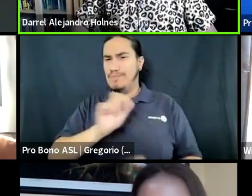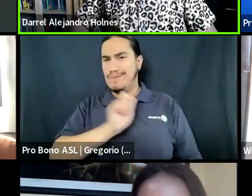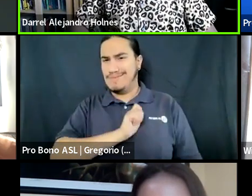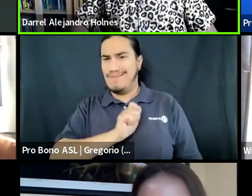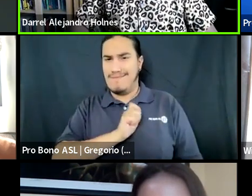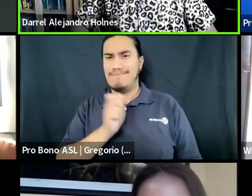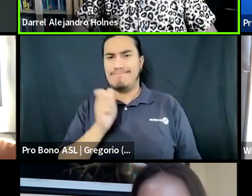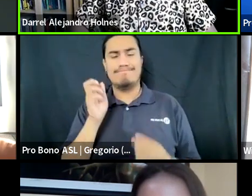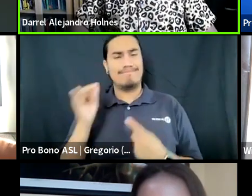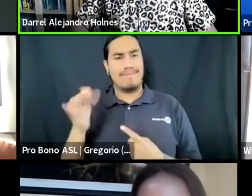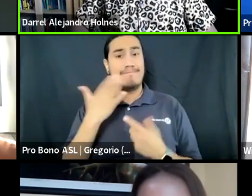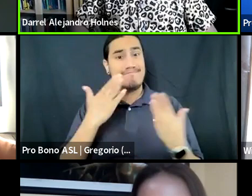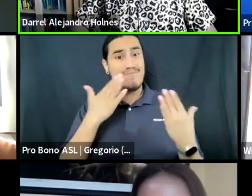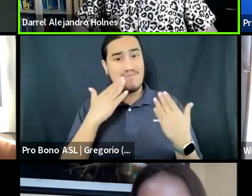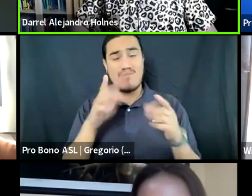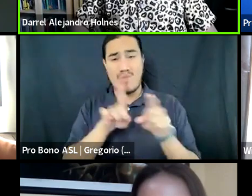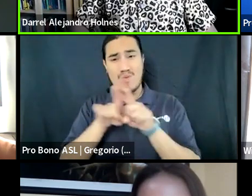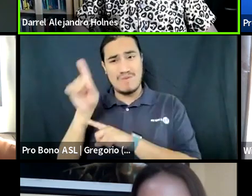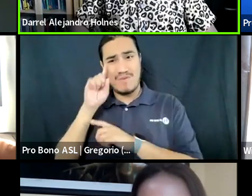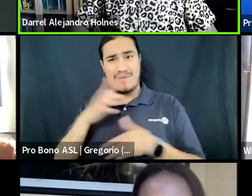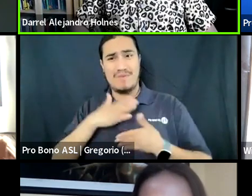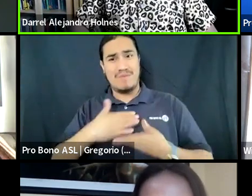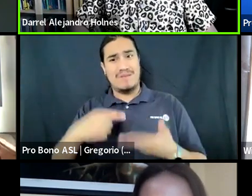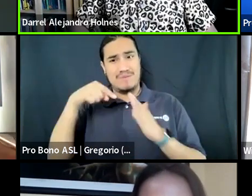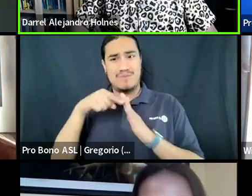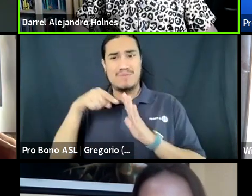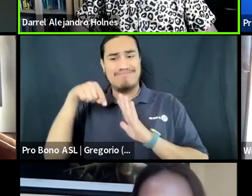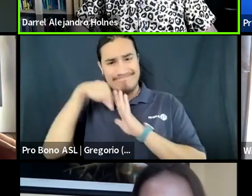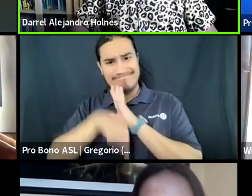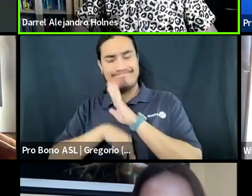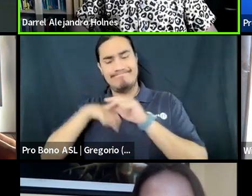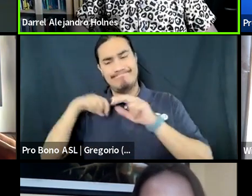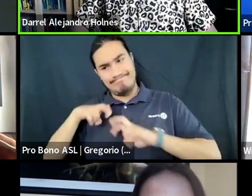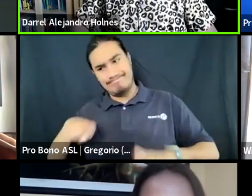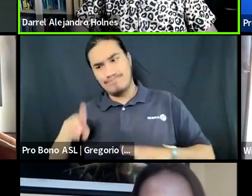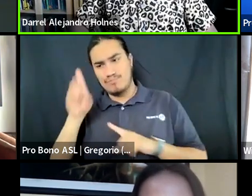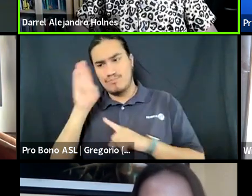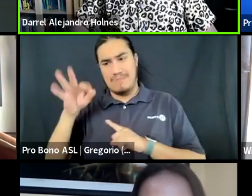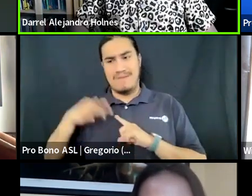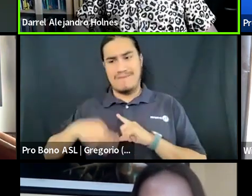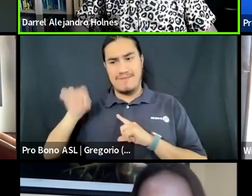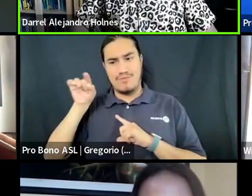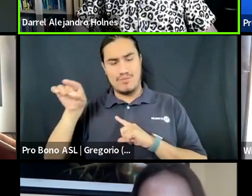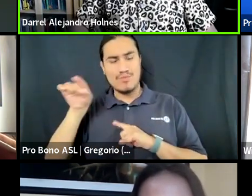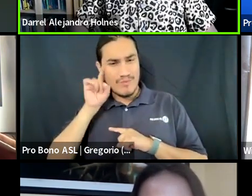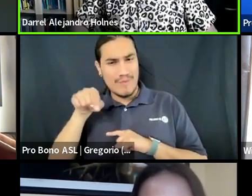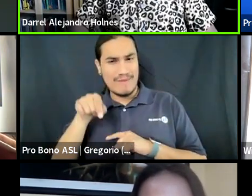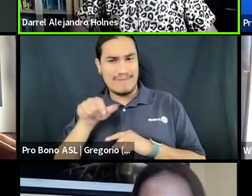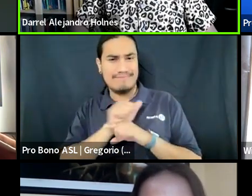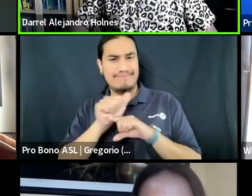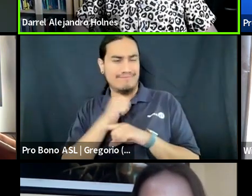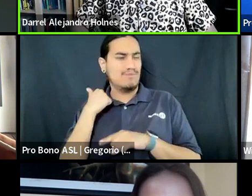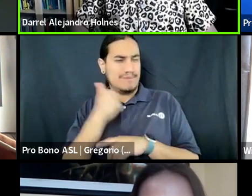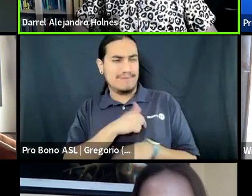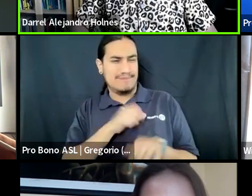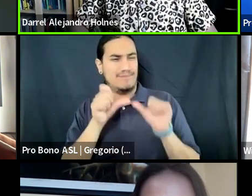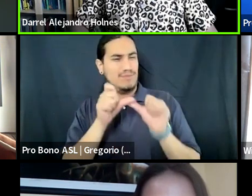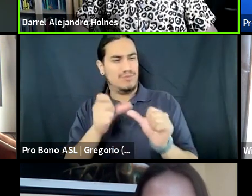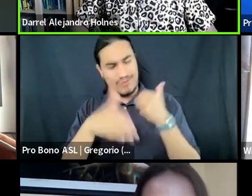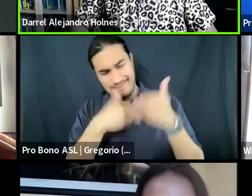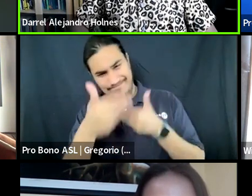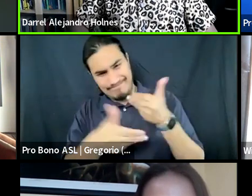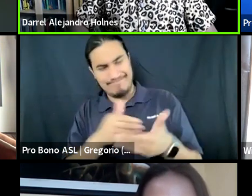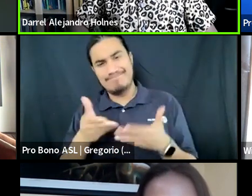for going deep. You know, I think that that's really going to be useful to you for this exercise as we continue to move through